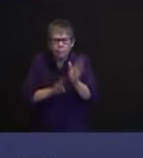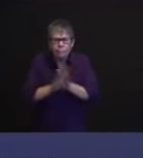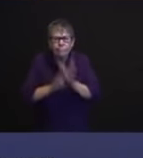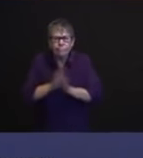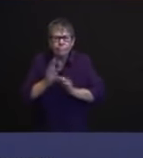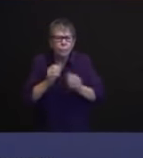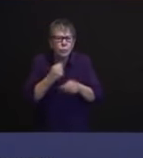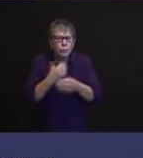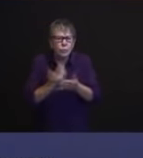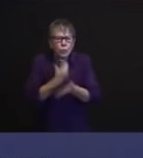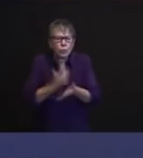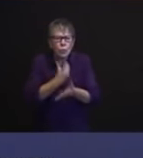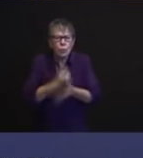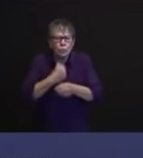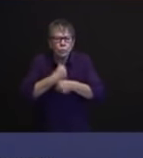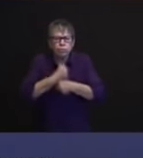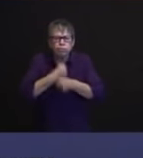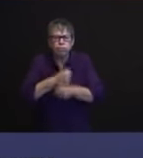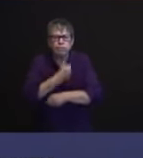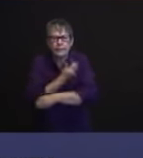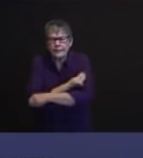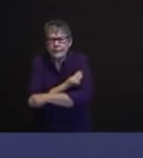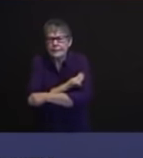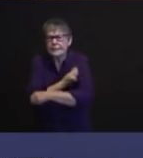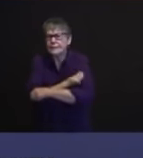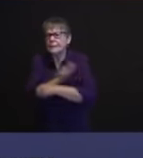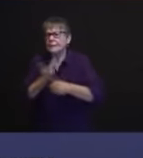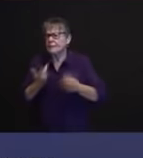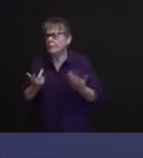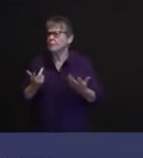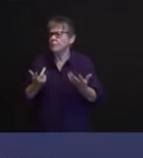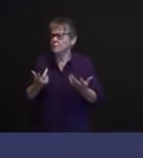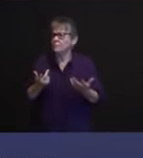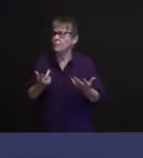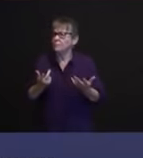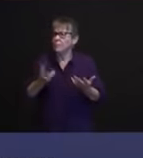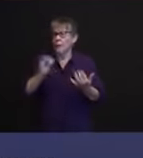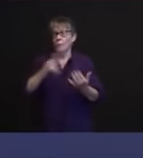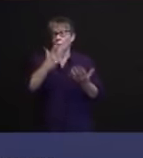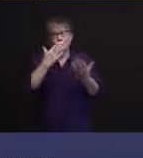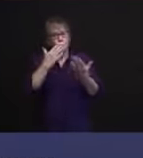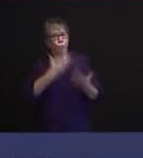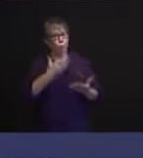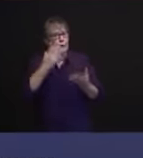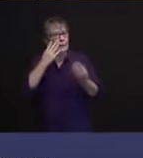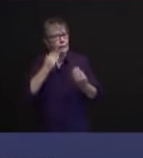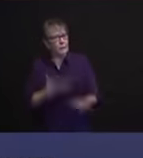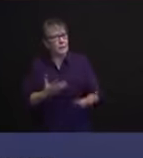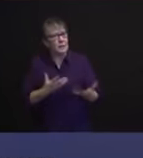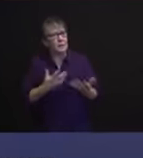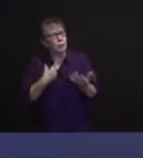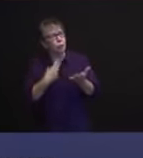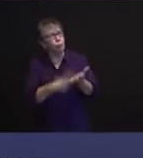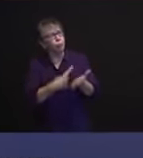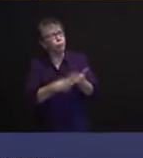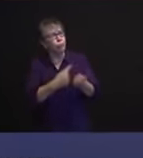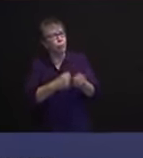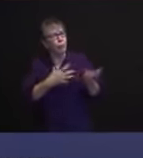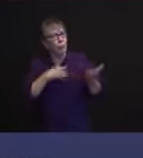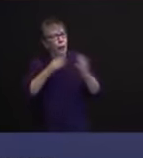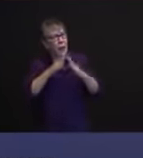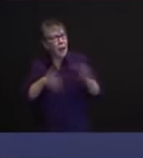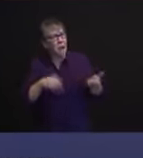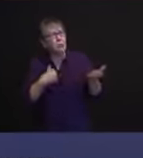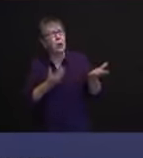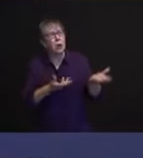wanting. This is an area that is bright. But you can also say at the same time, and you've been in these calls with me, the complexity